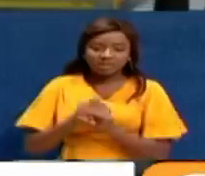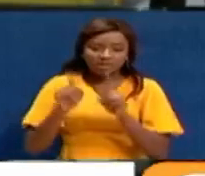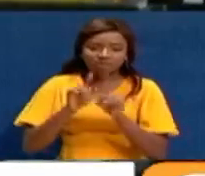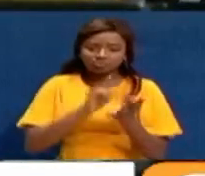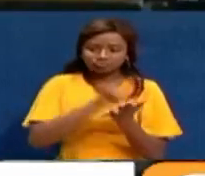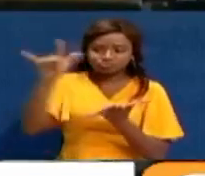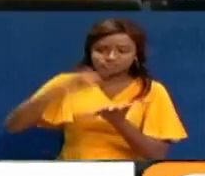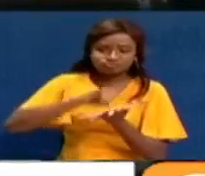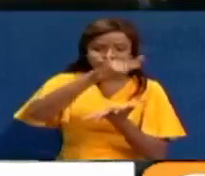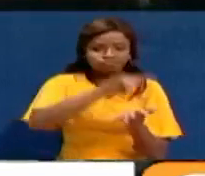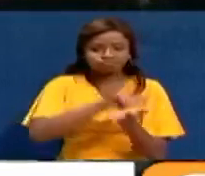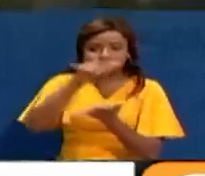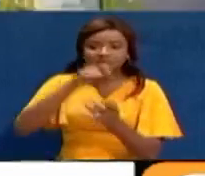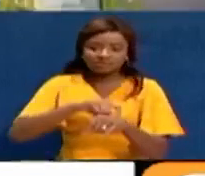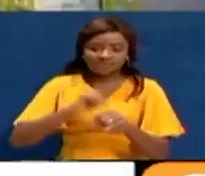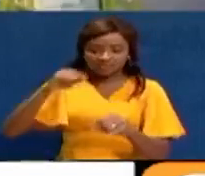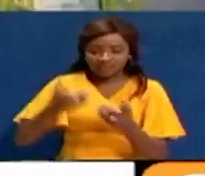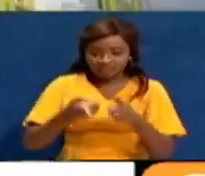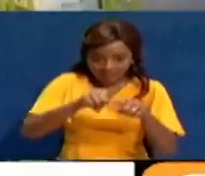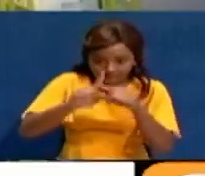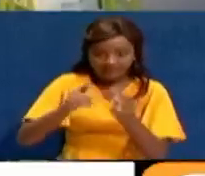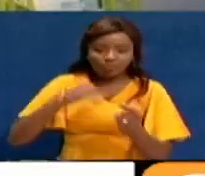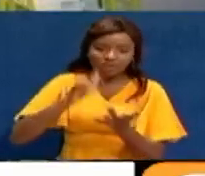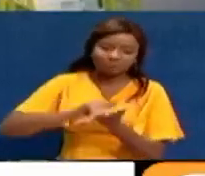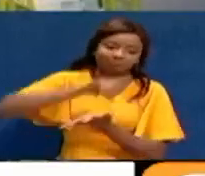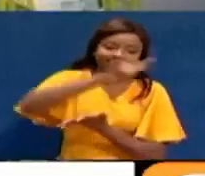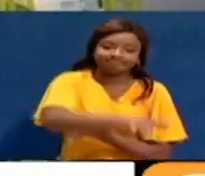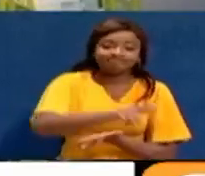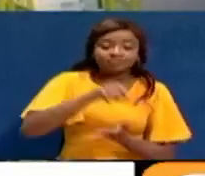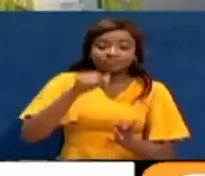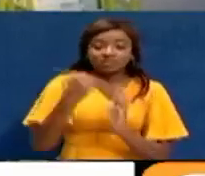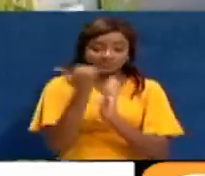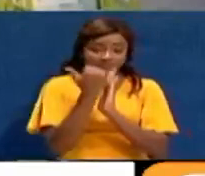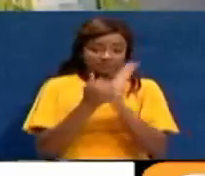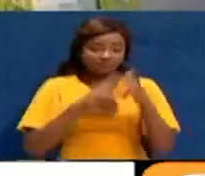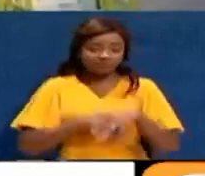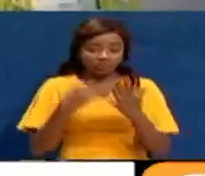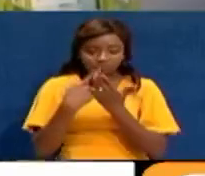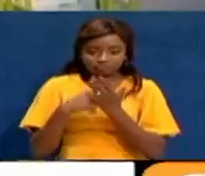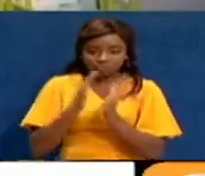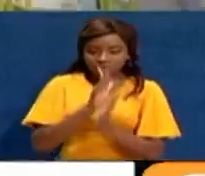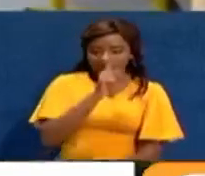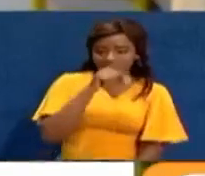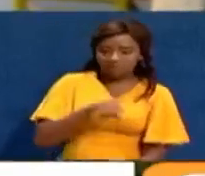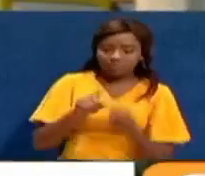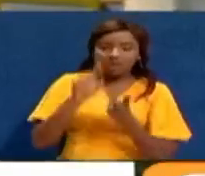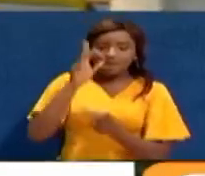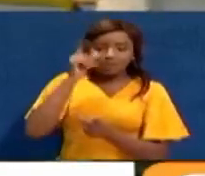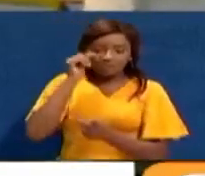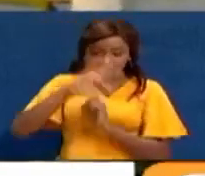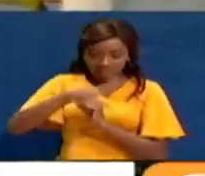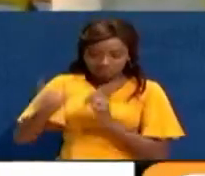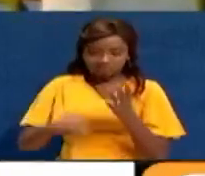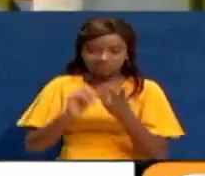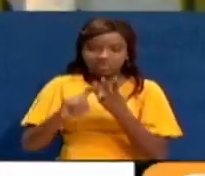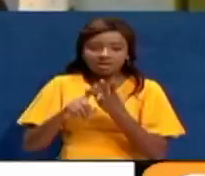and destinations as demand grows. The introduction of this direct cargo flight schedules follows a discussion between KQ, the Mombasa County Government